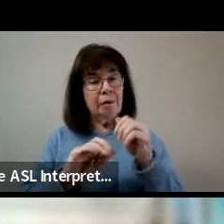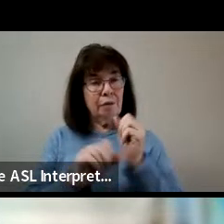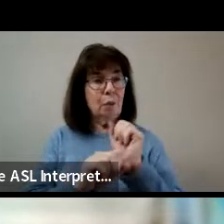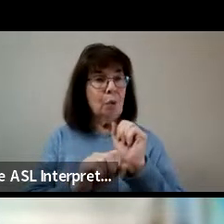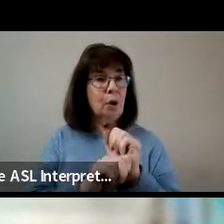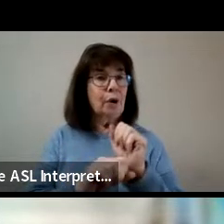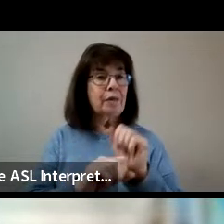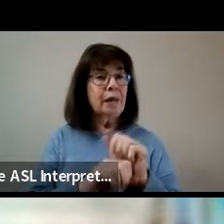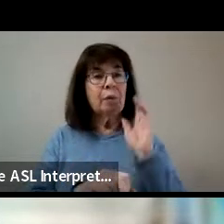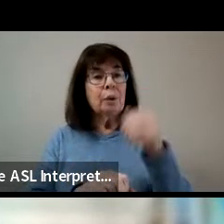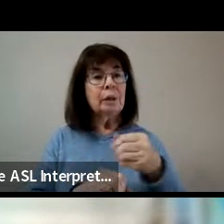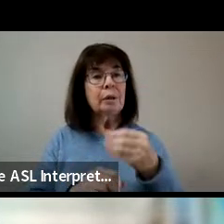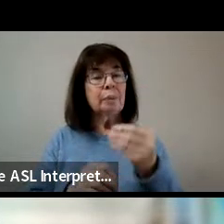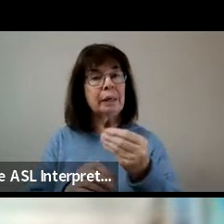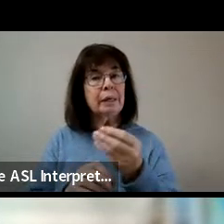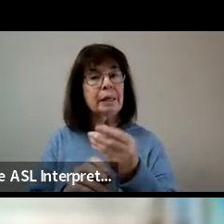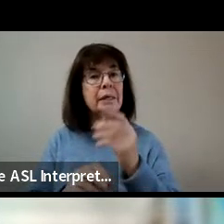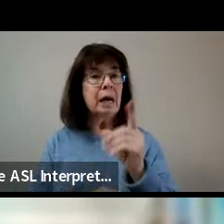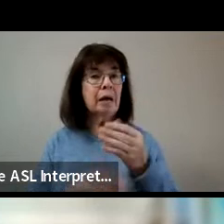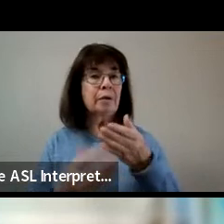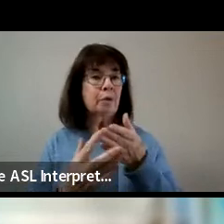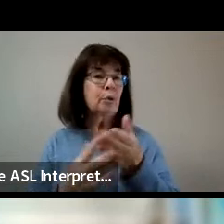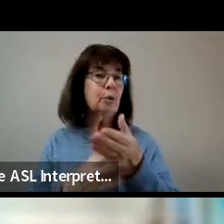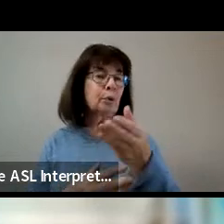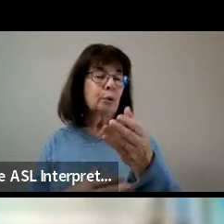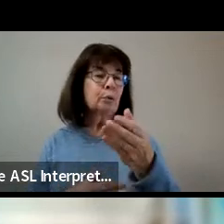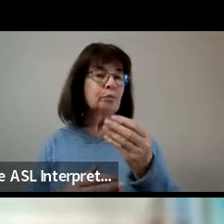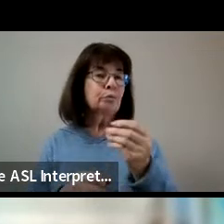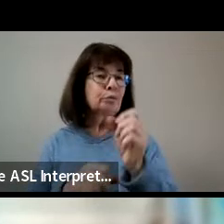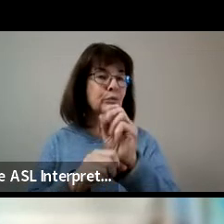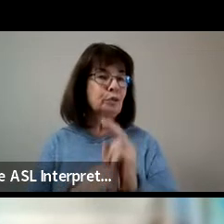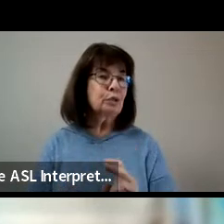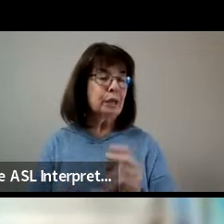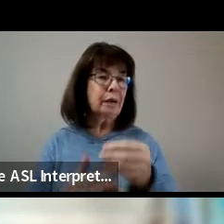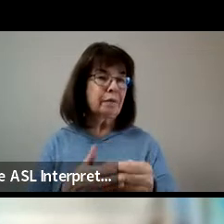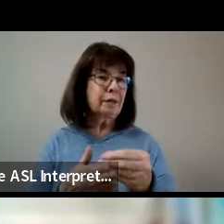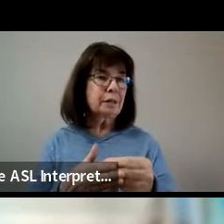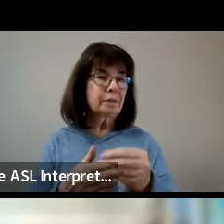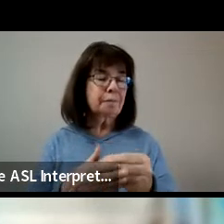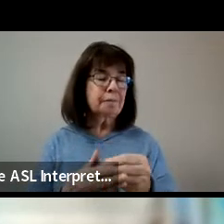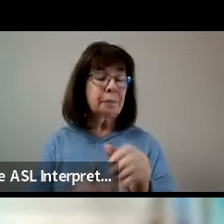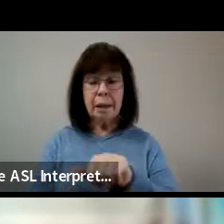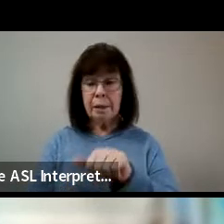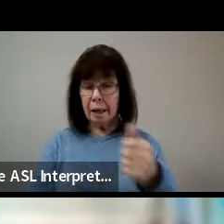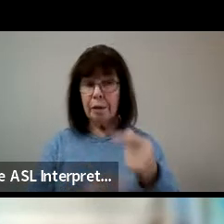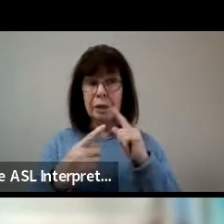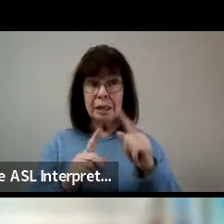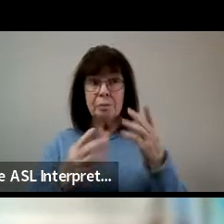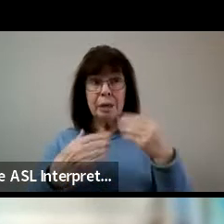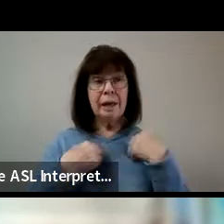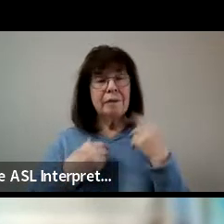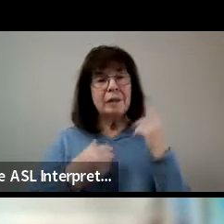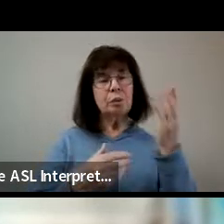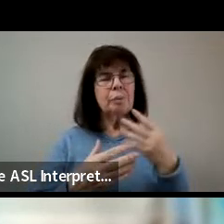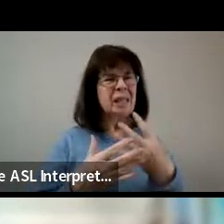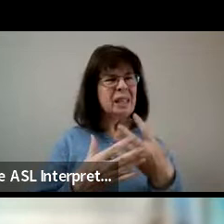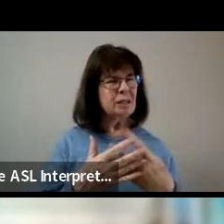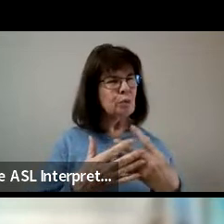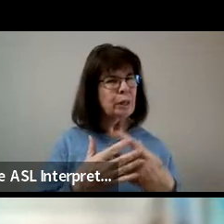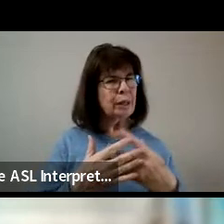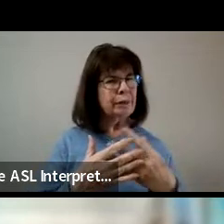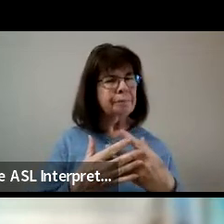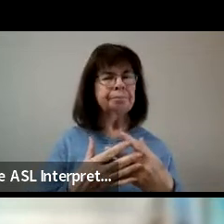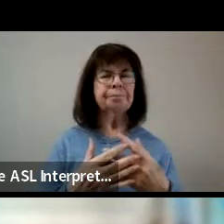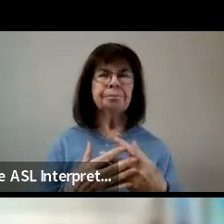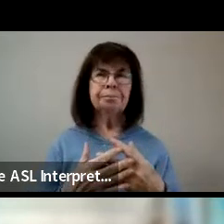procurement. The other announcement I have is that there's going to be a screening. So this is Black